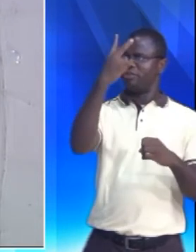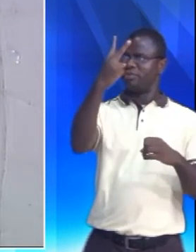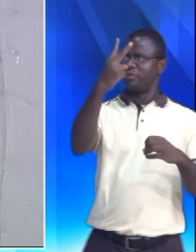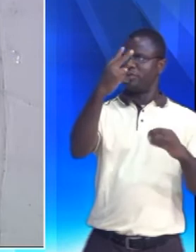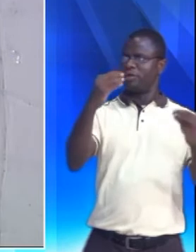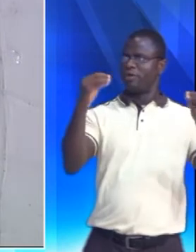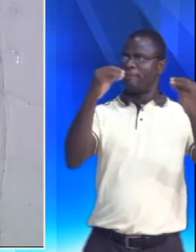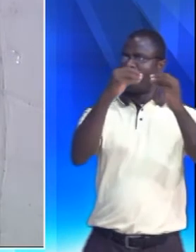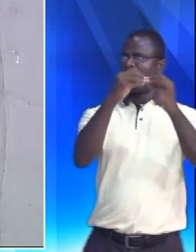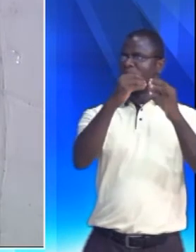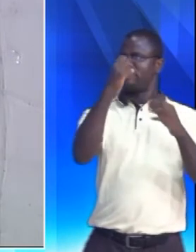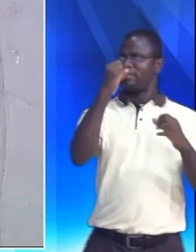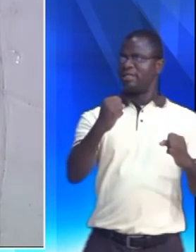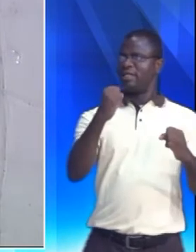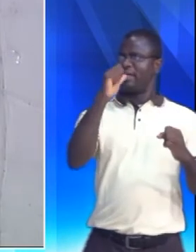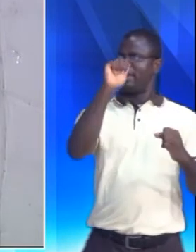we now multiply it by